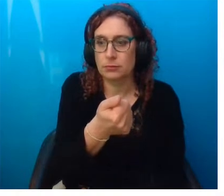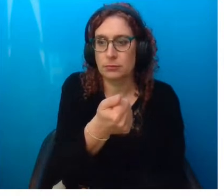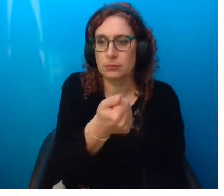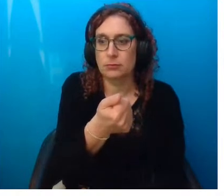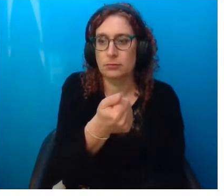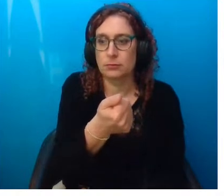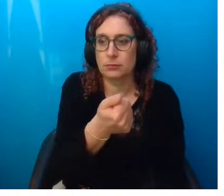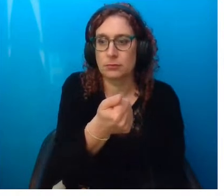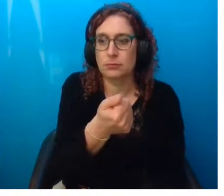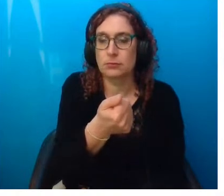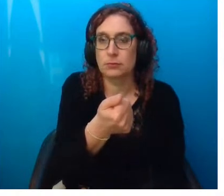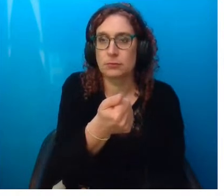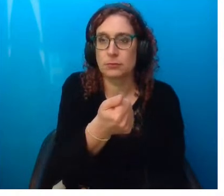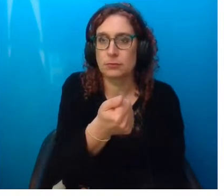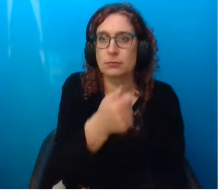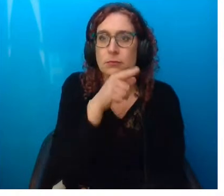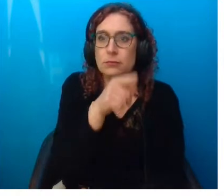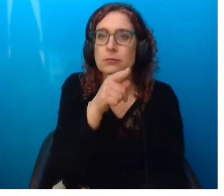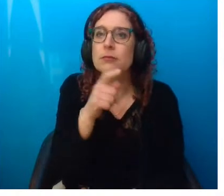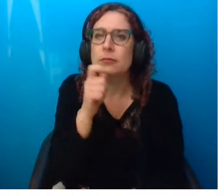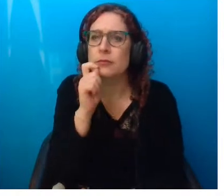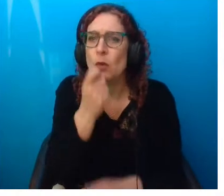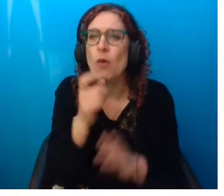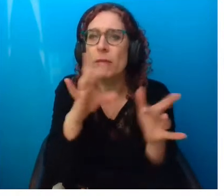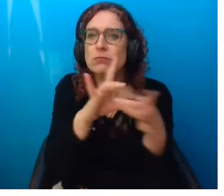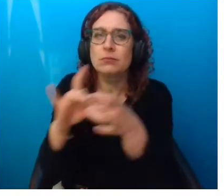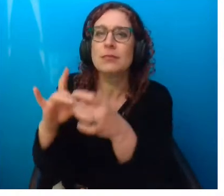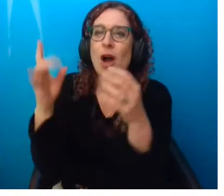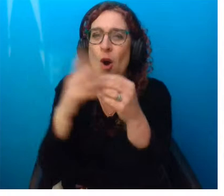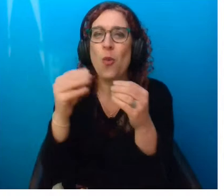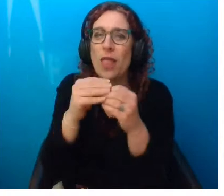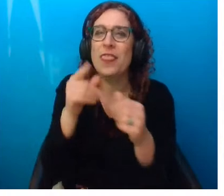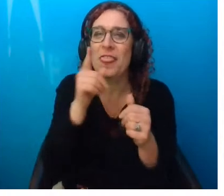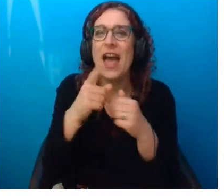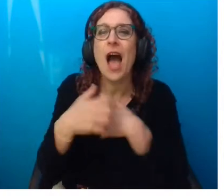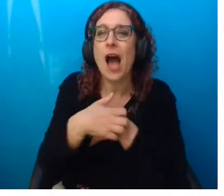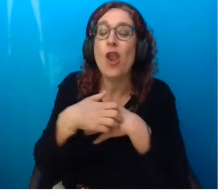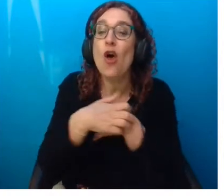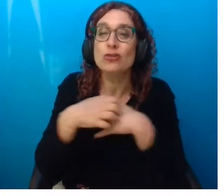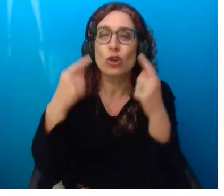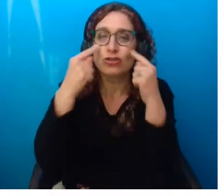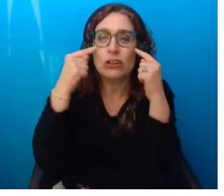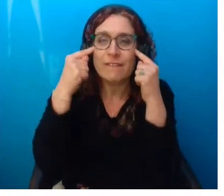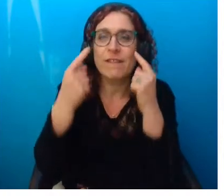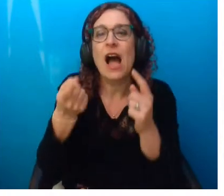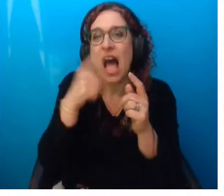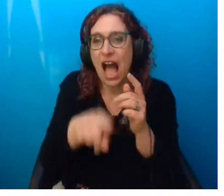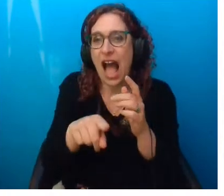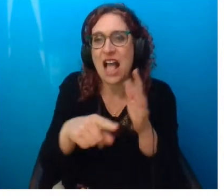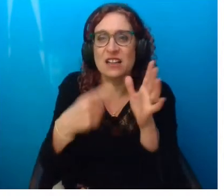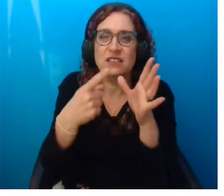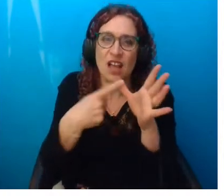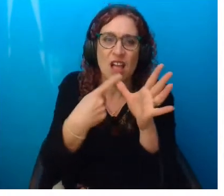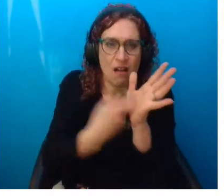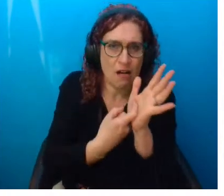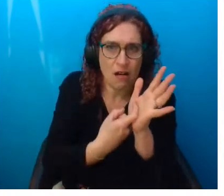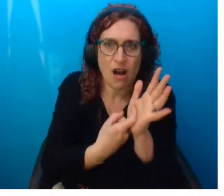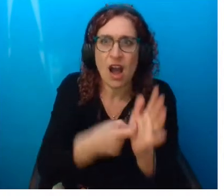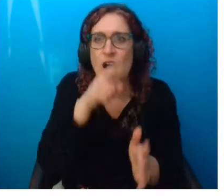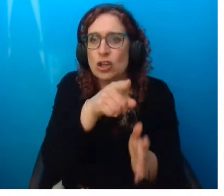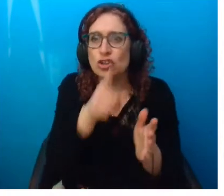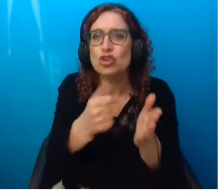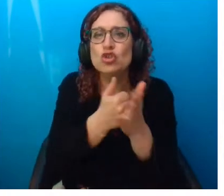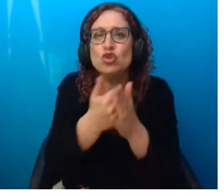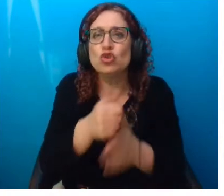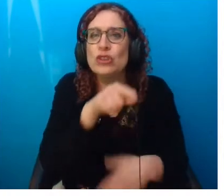allergic conjunctivitis and allergic rhinitis. When you do get it, it tends to be periorbital because an